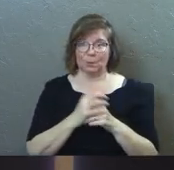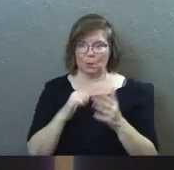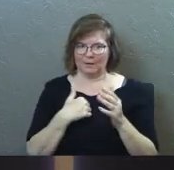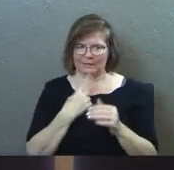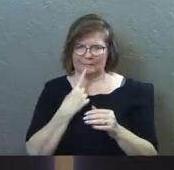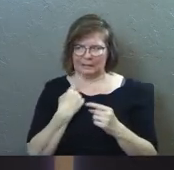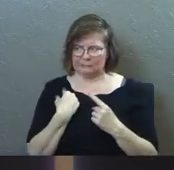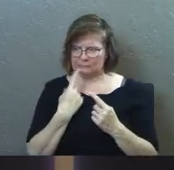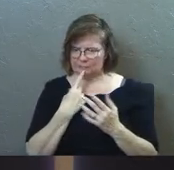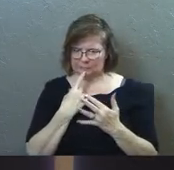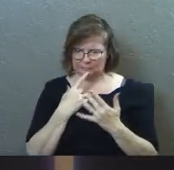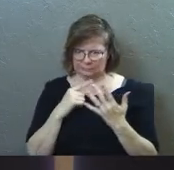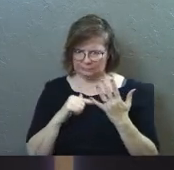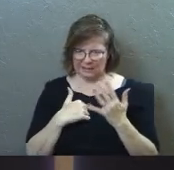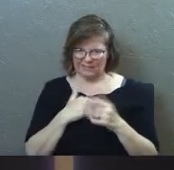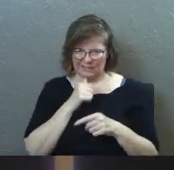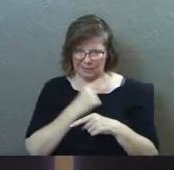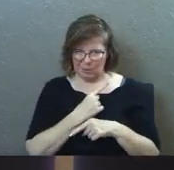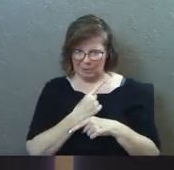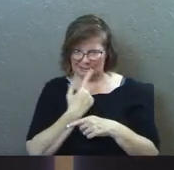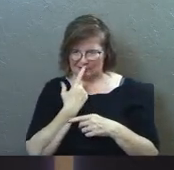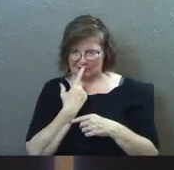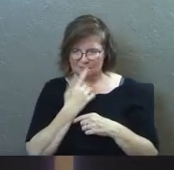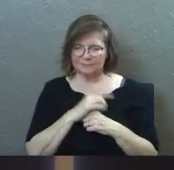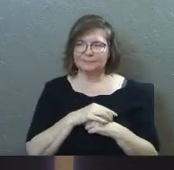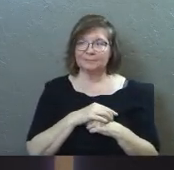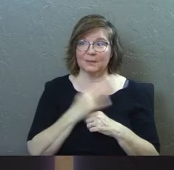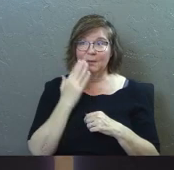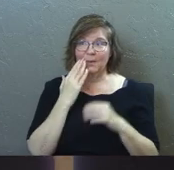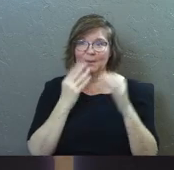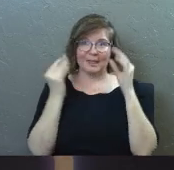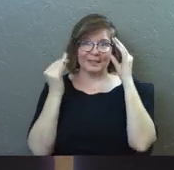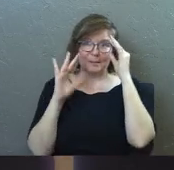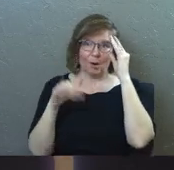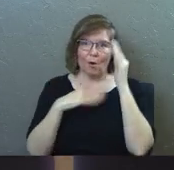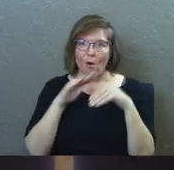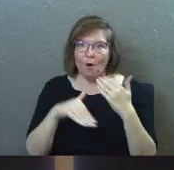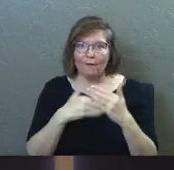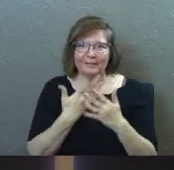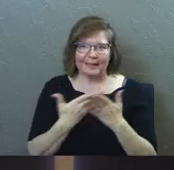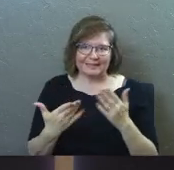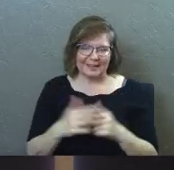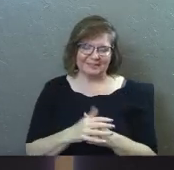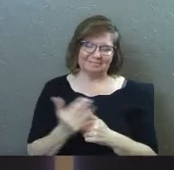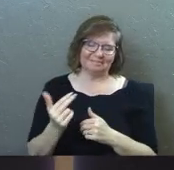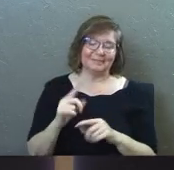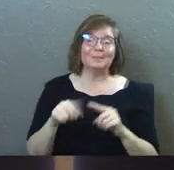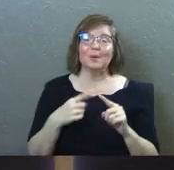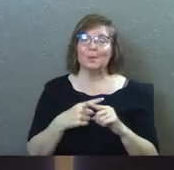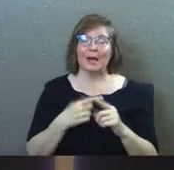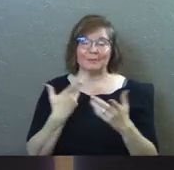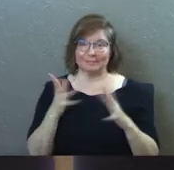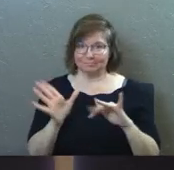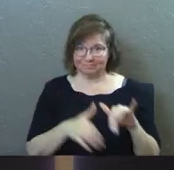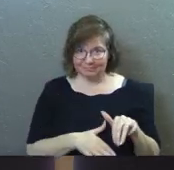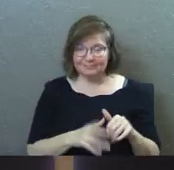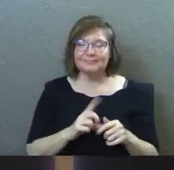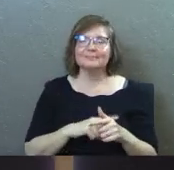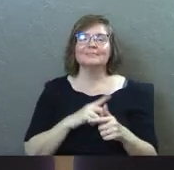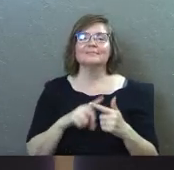What have I said? Has it been inappropriate? You know, they're thinking about all that kind of stuff. But once we're past